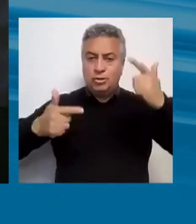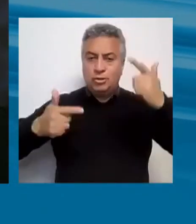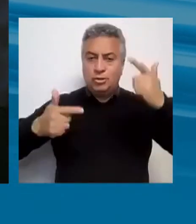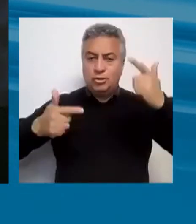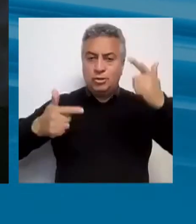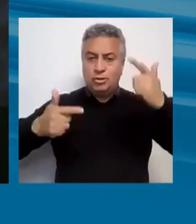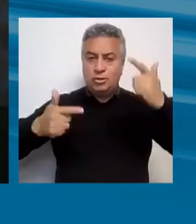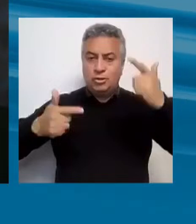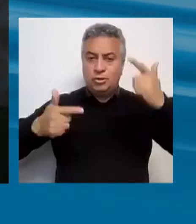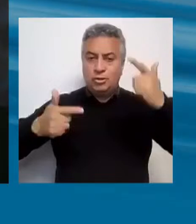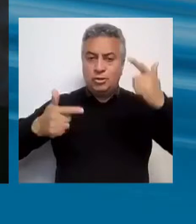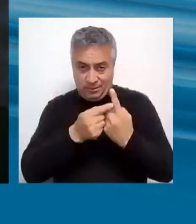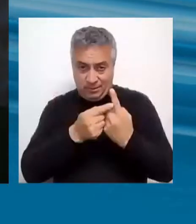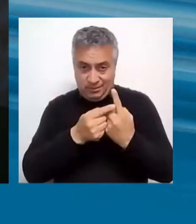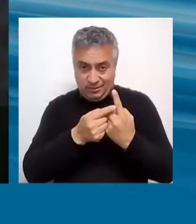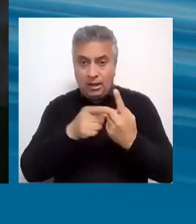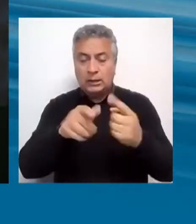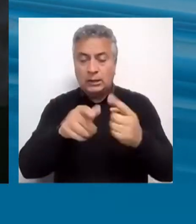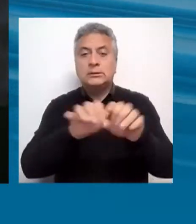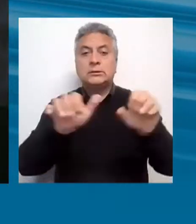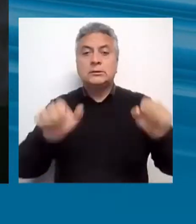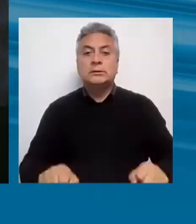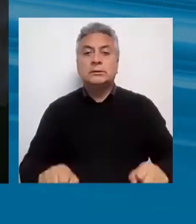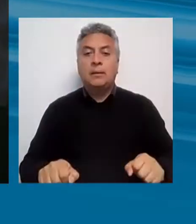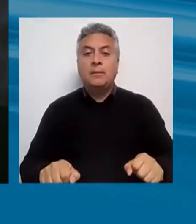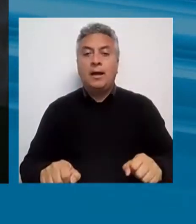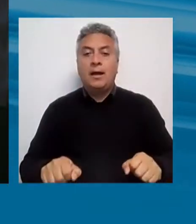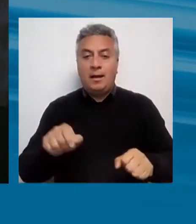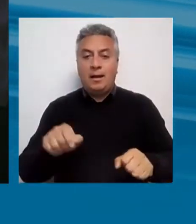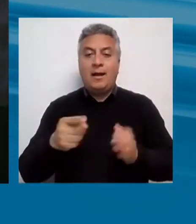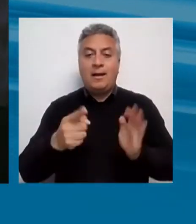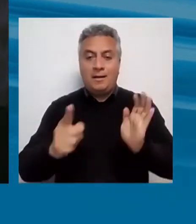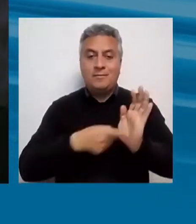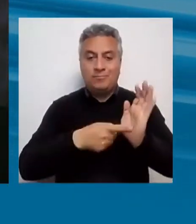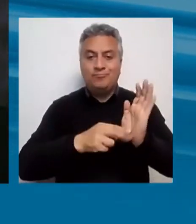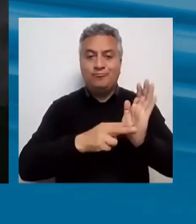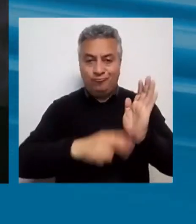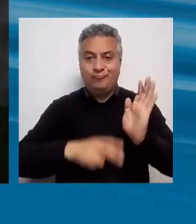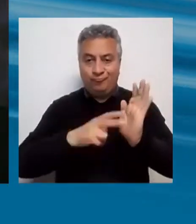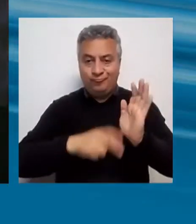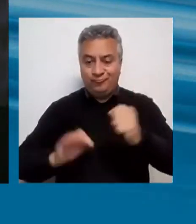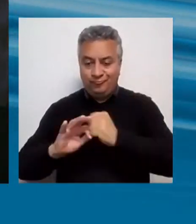first of all, to a fiscal and a tax system